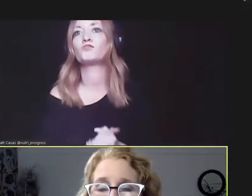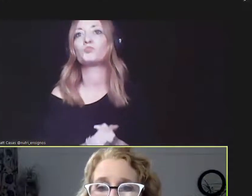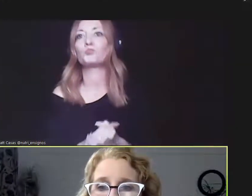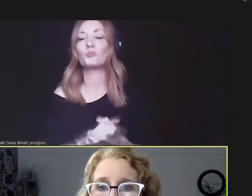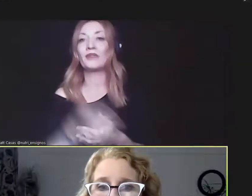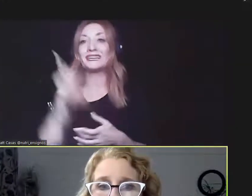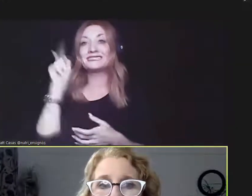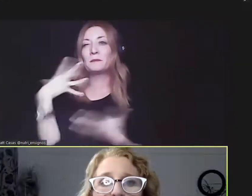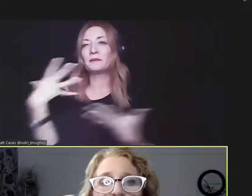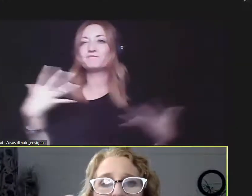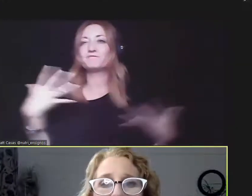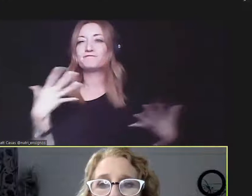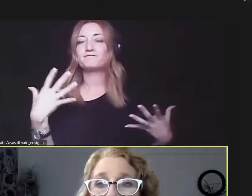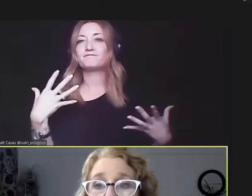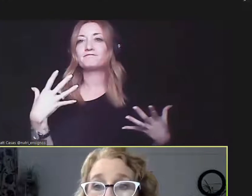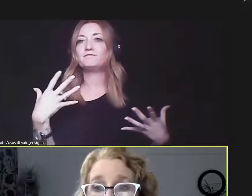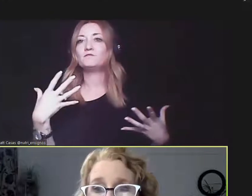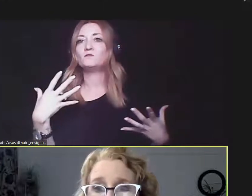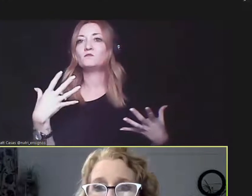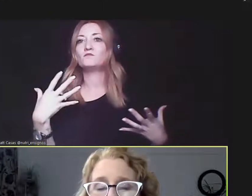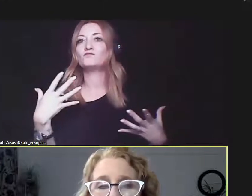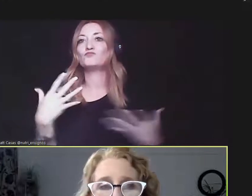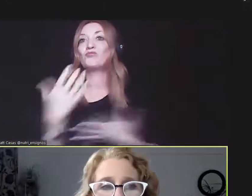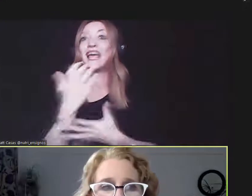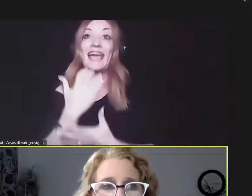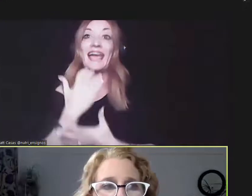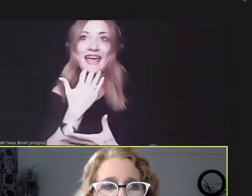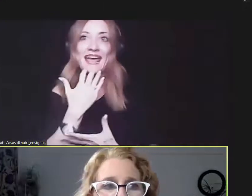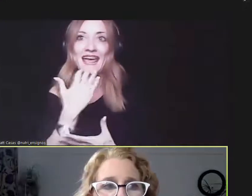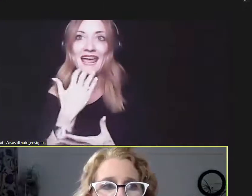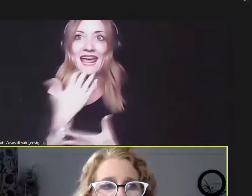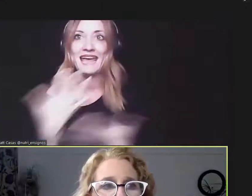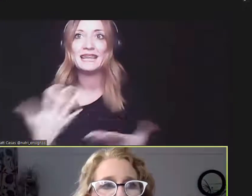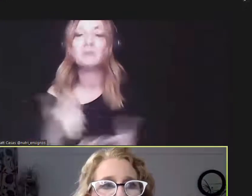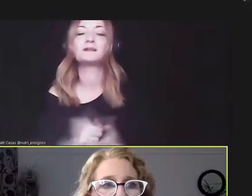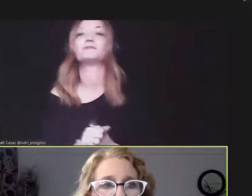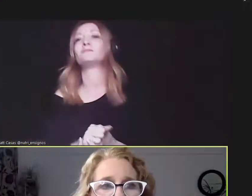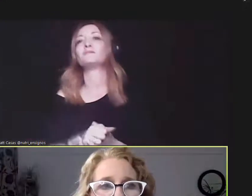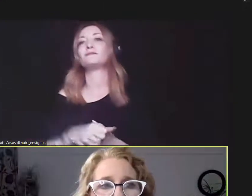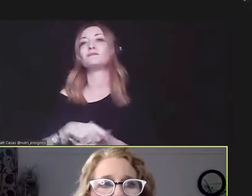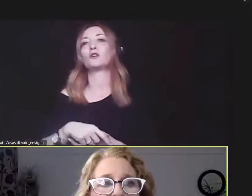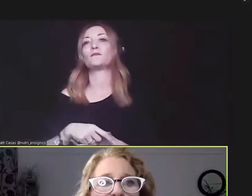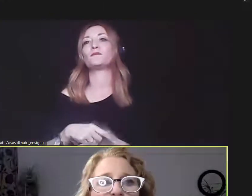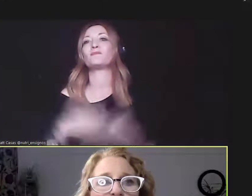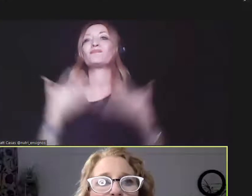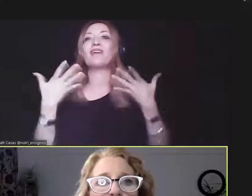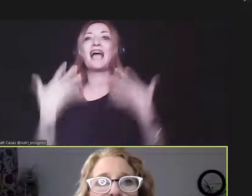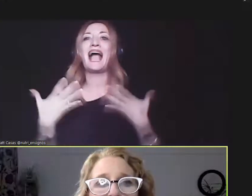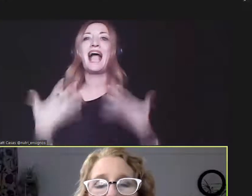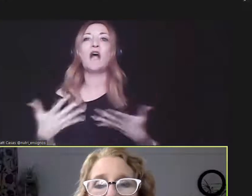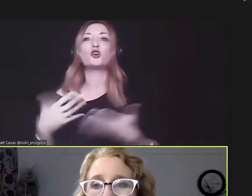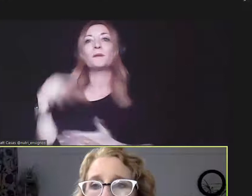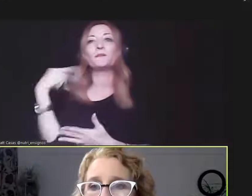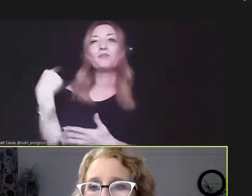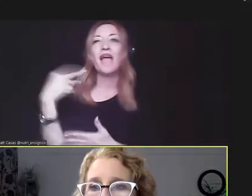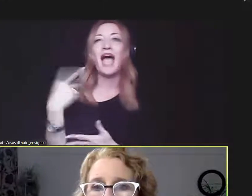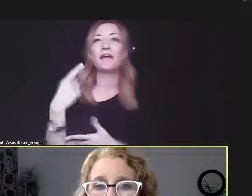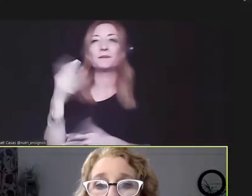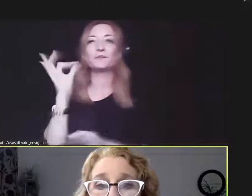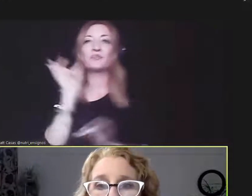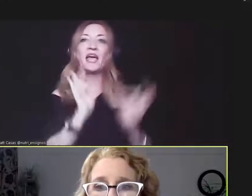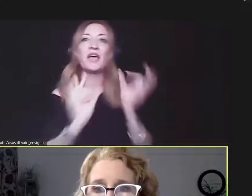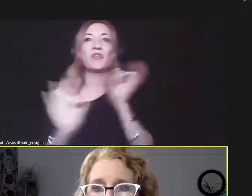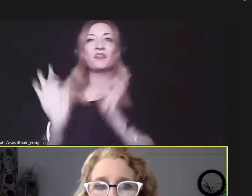8 hours and you fast for 16 hours, okay? So following